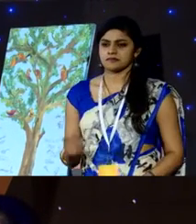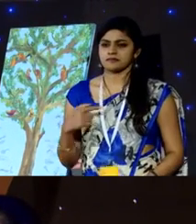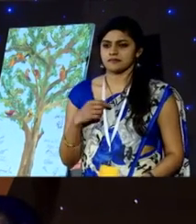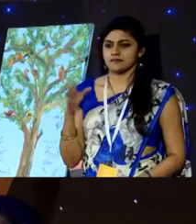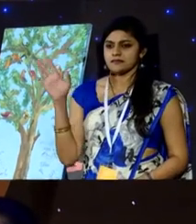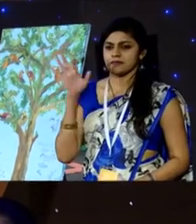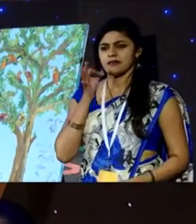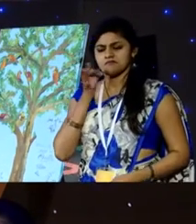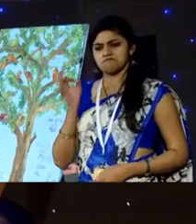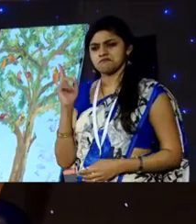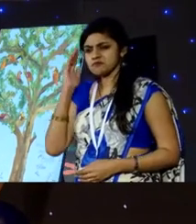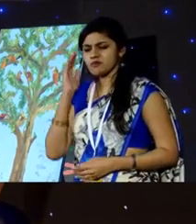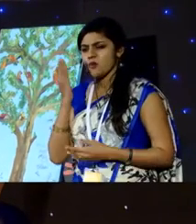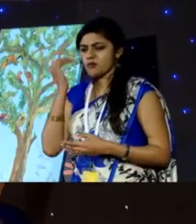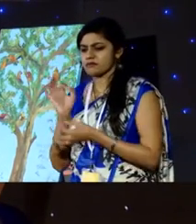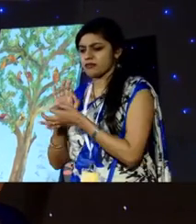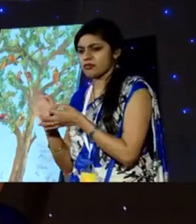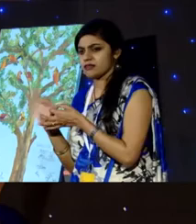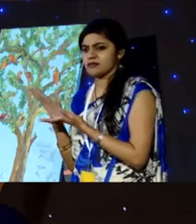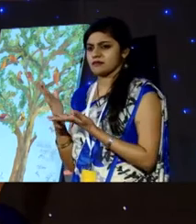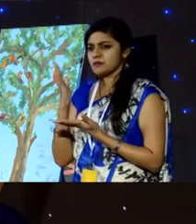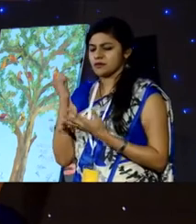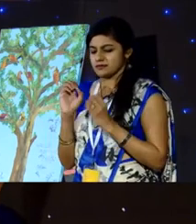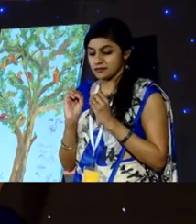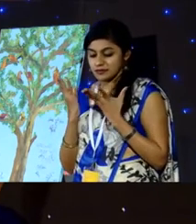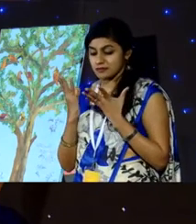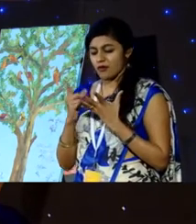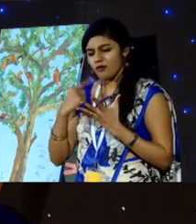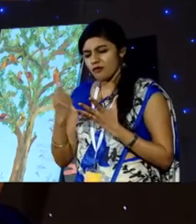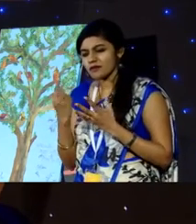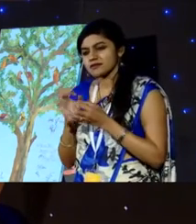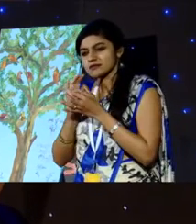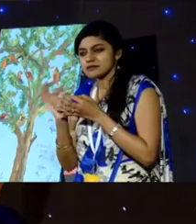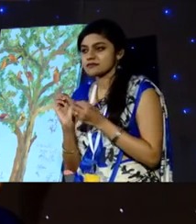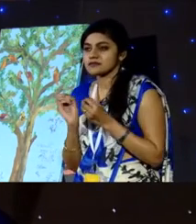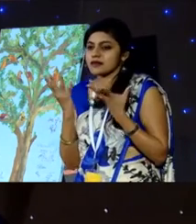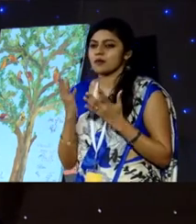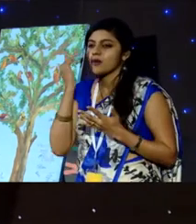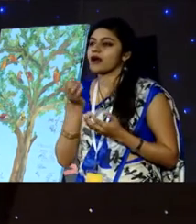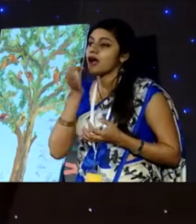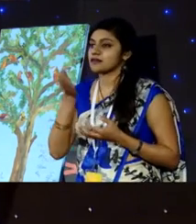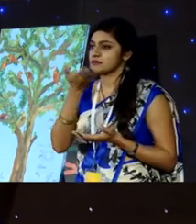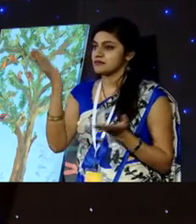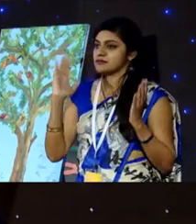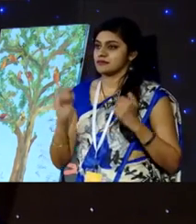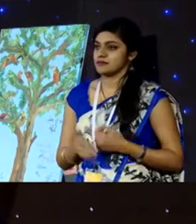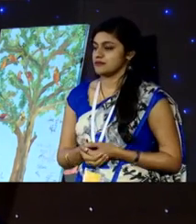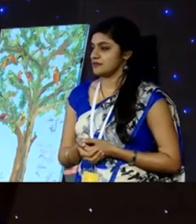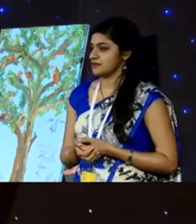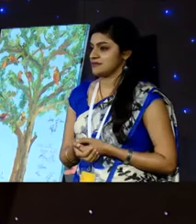Lamps in all our, you know, wonderful occasions. Can someone tell me why?